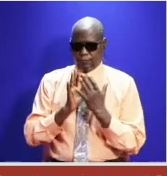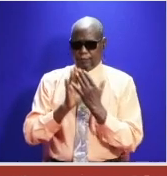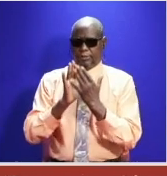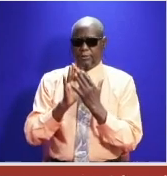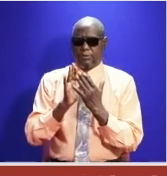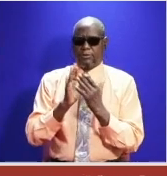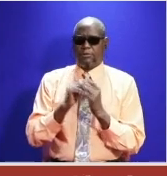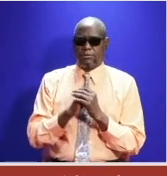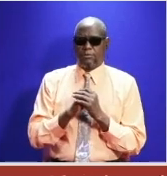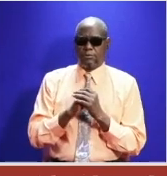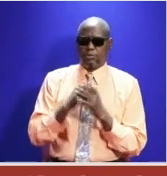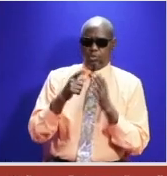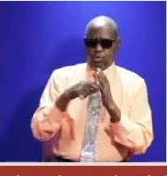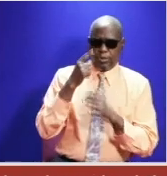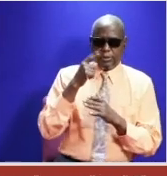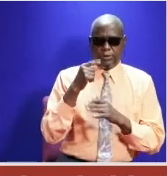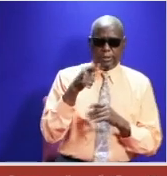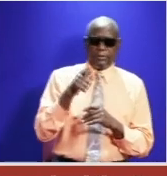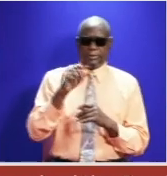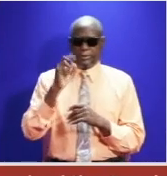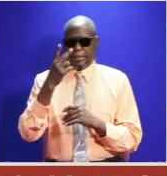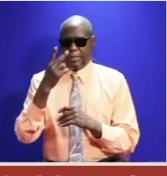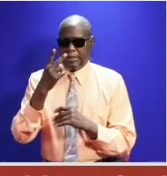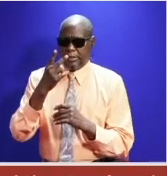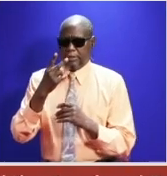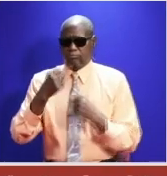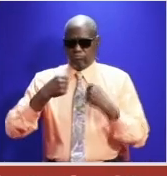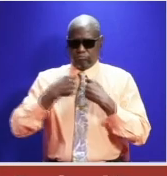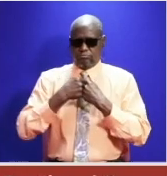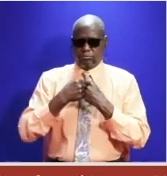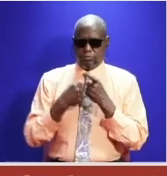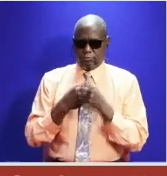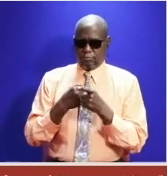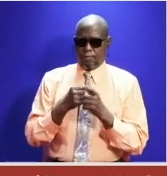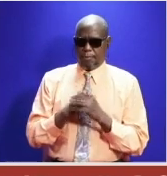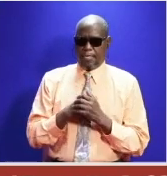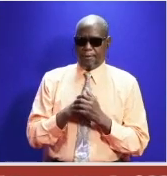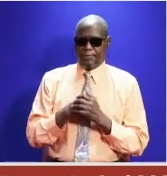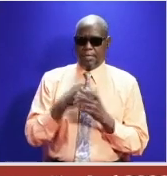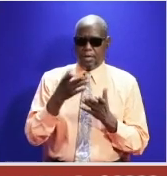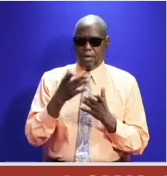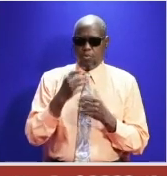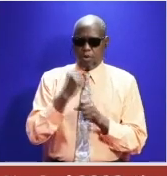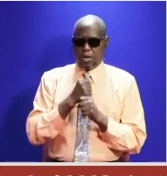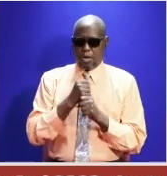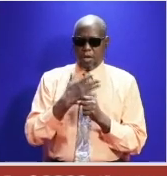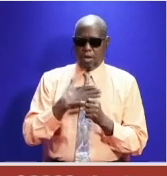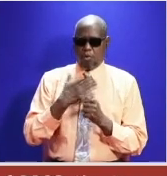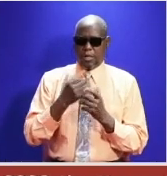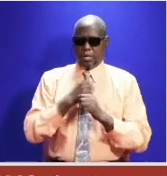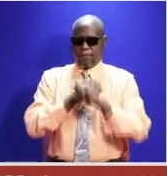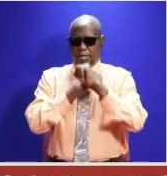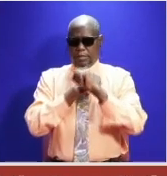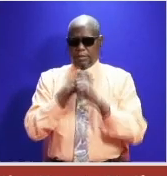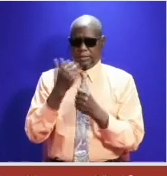this second playoffs. So far, we are working on our services, we are working on our defense,